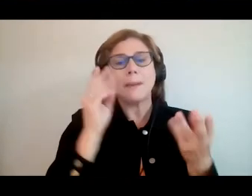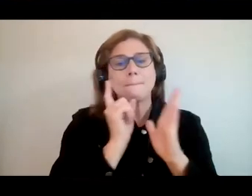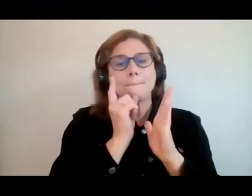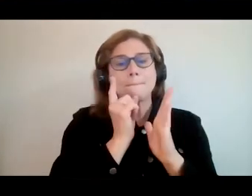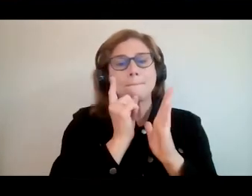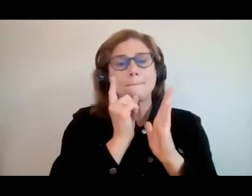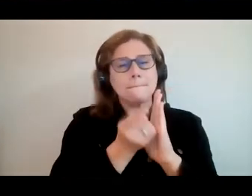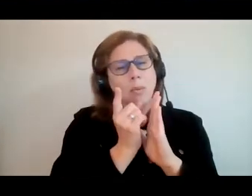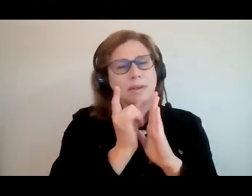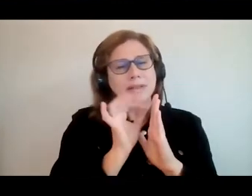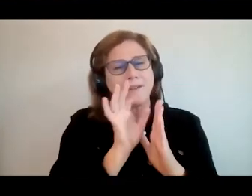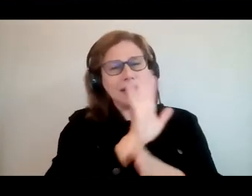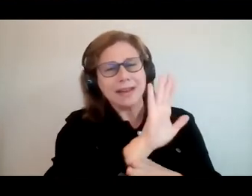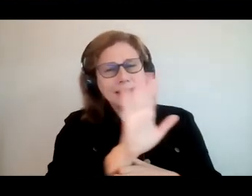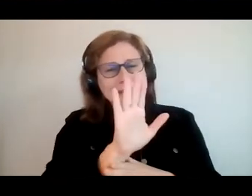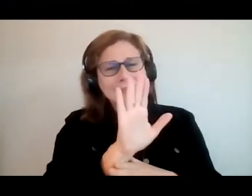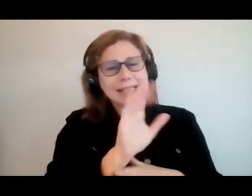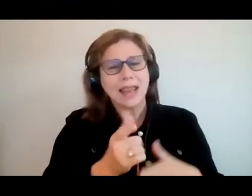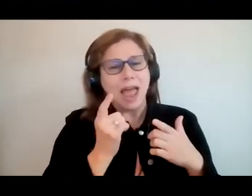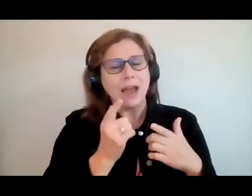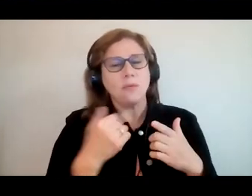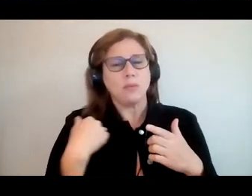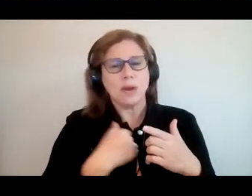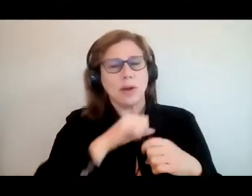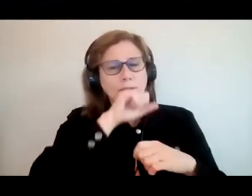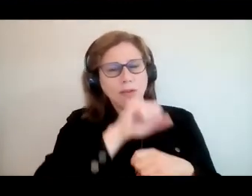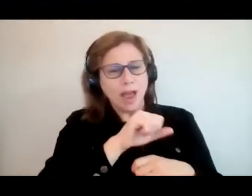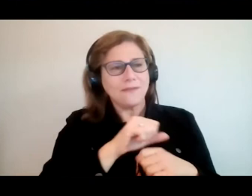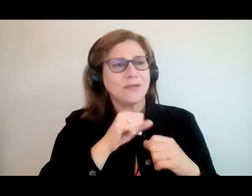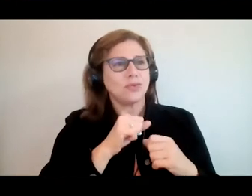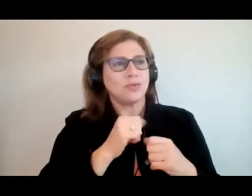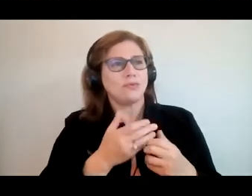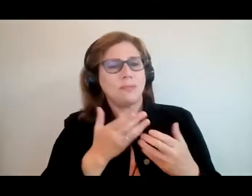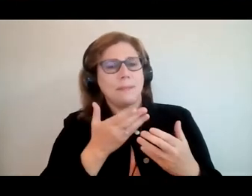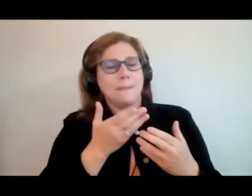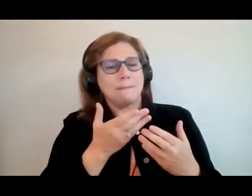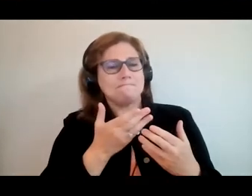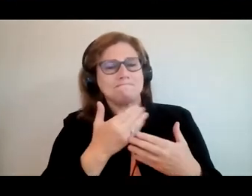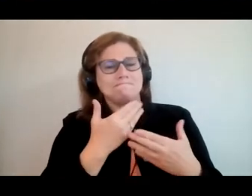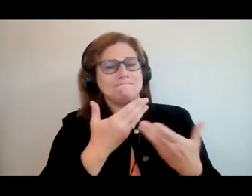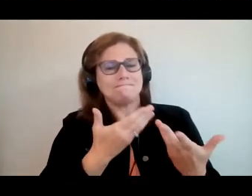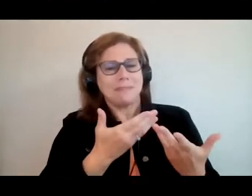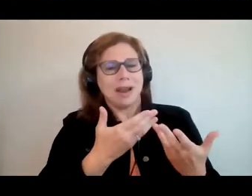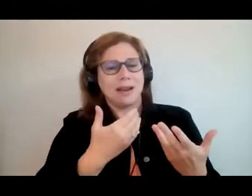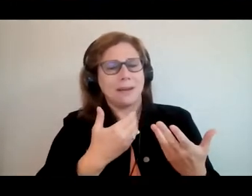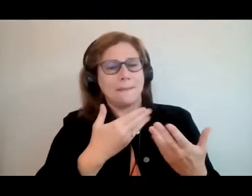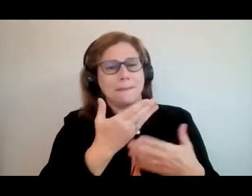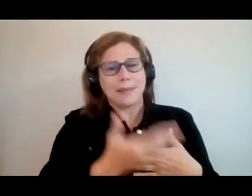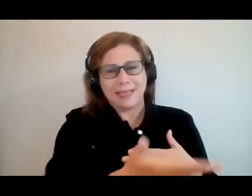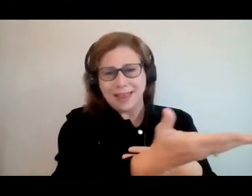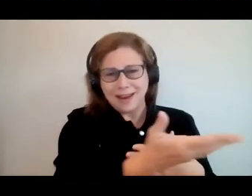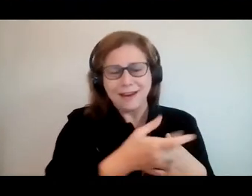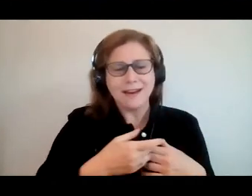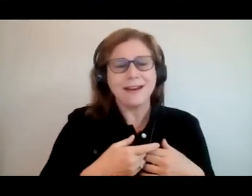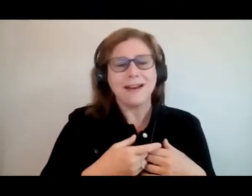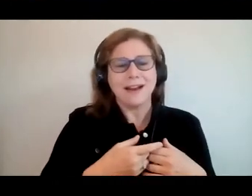to have been there for when he, you know, went for his first job, met someone who, you know, had a similar experience